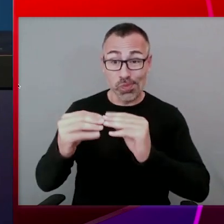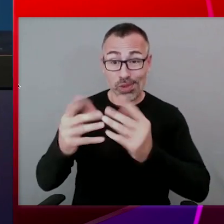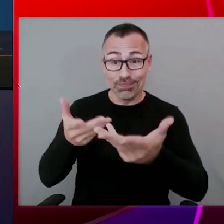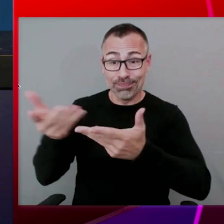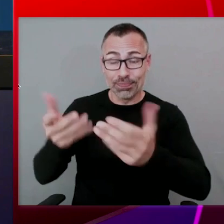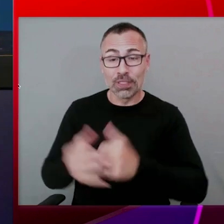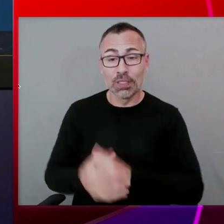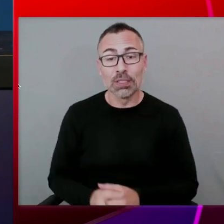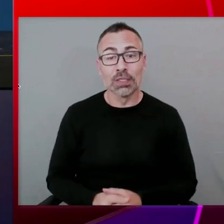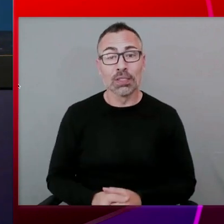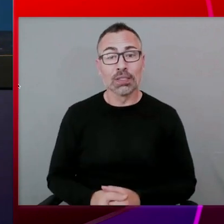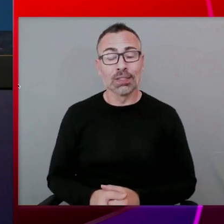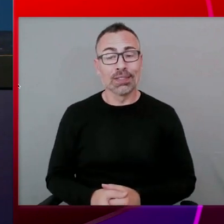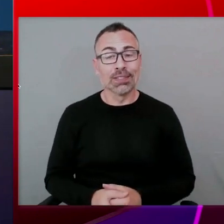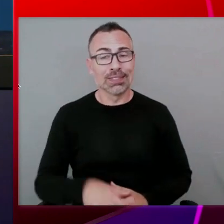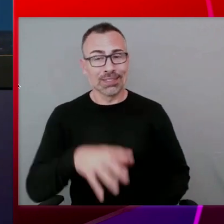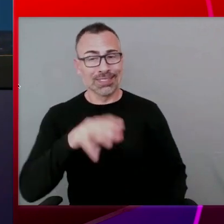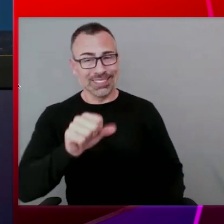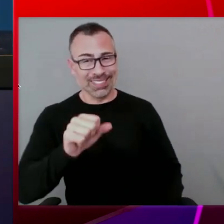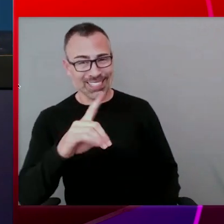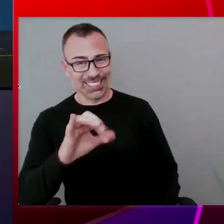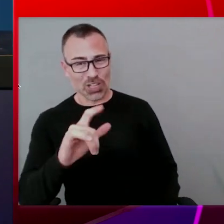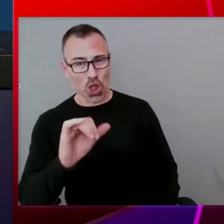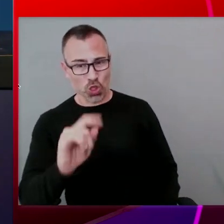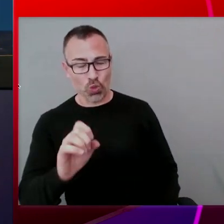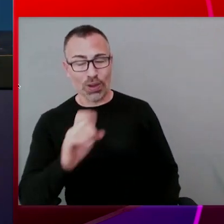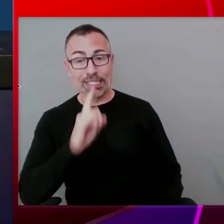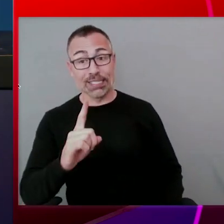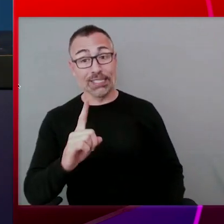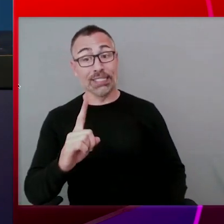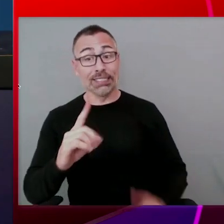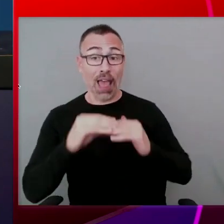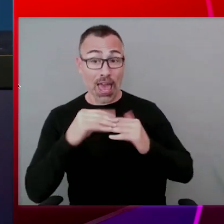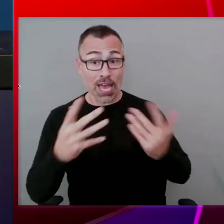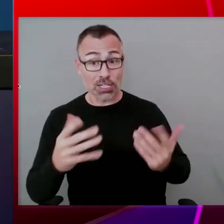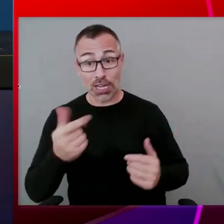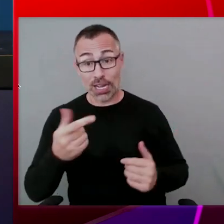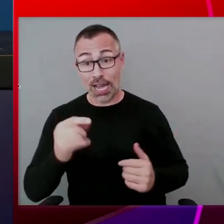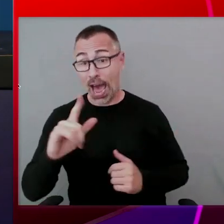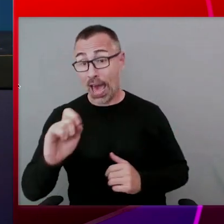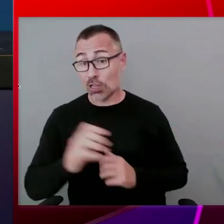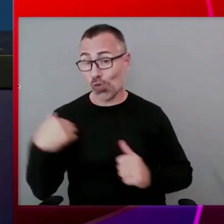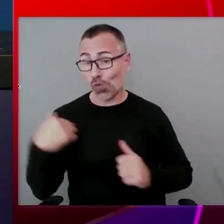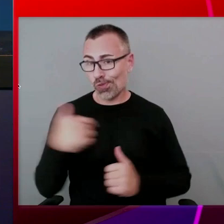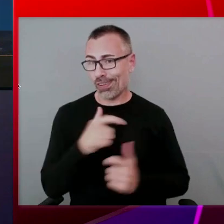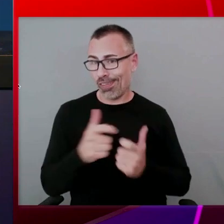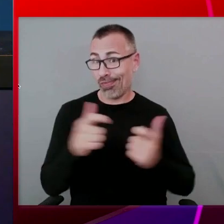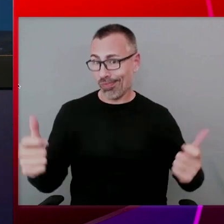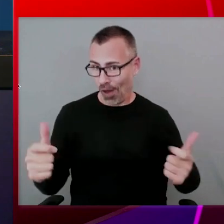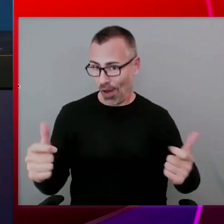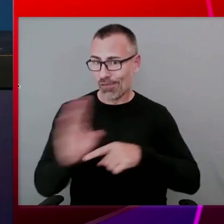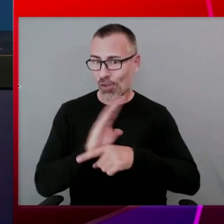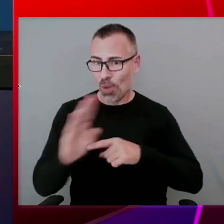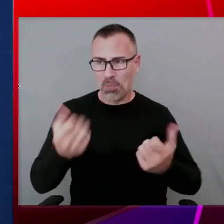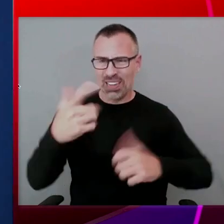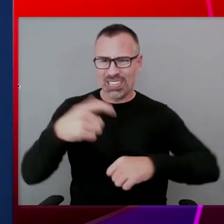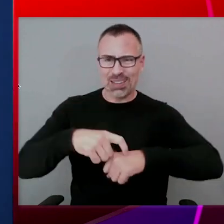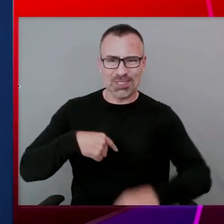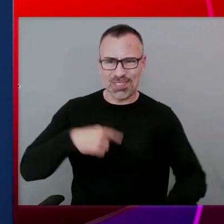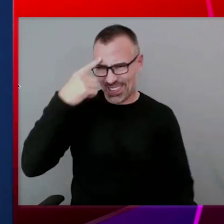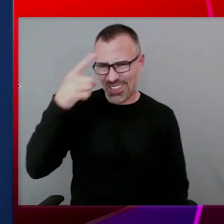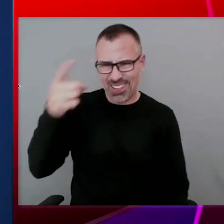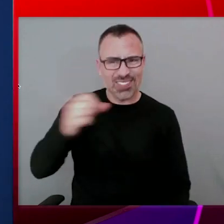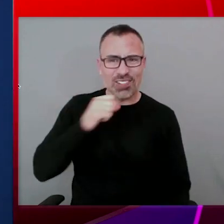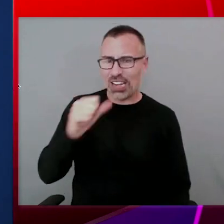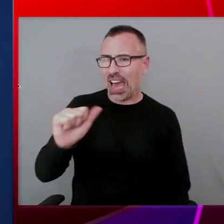well, Deloitte does do that. We can be agile. I know we're a large firm, and large firms are not typically synonymous with being agile, but